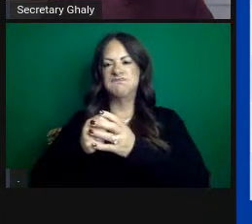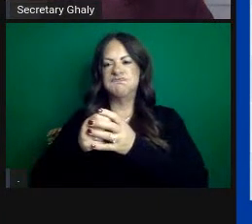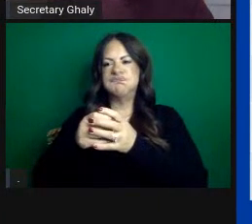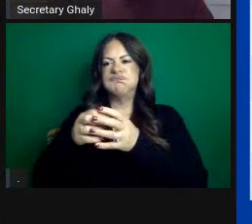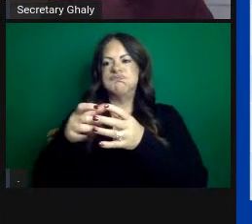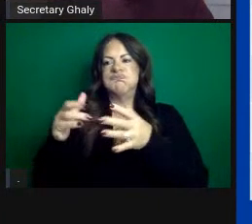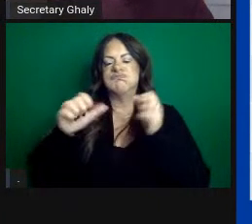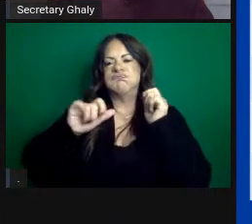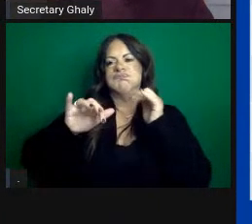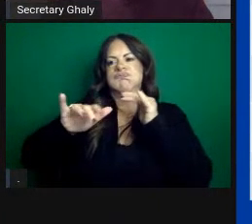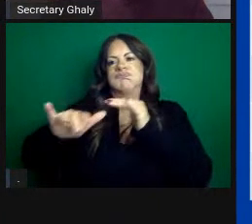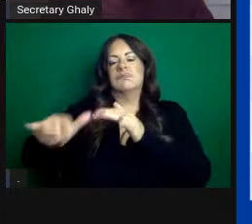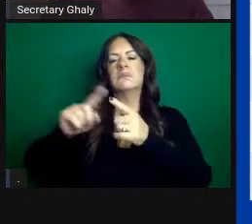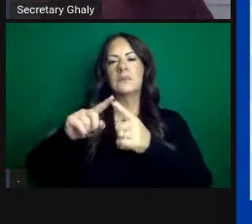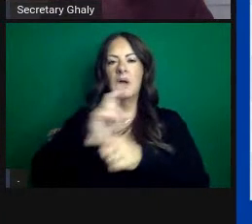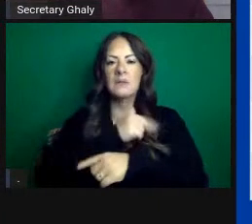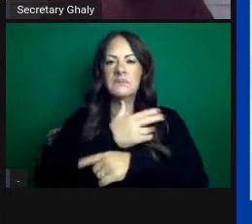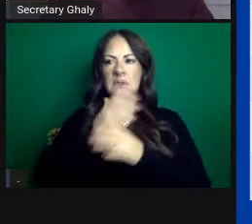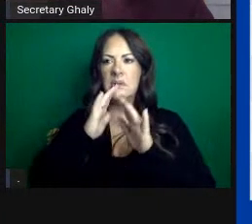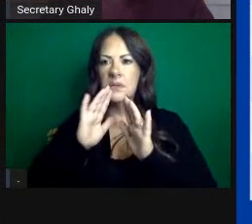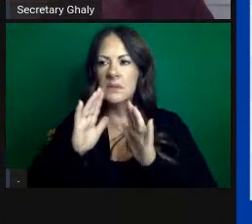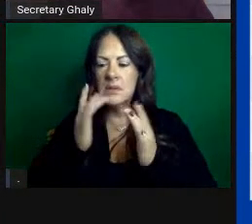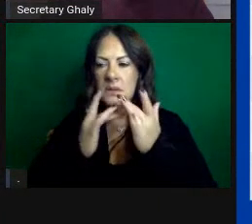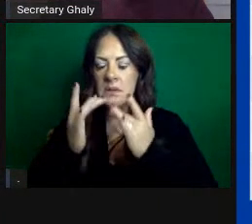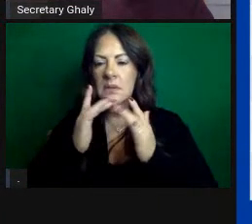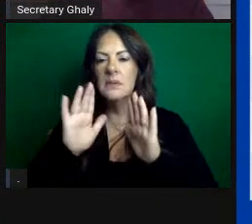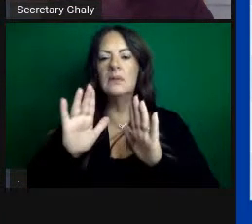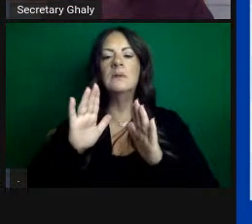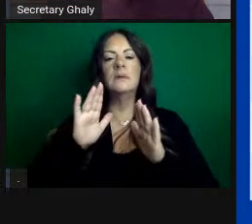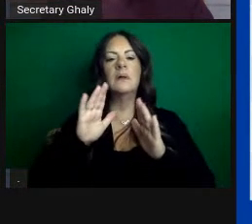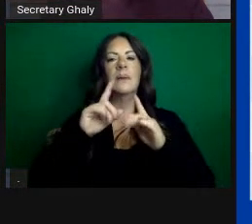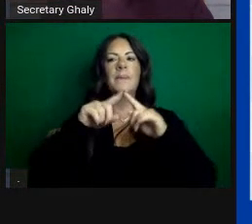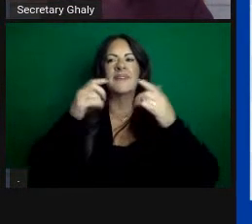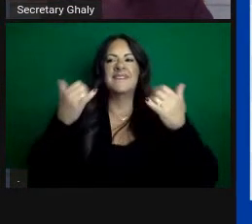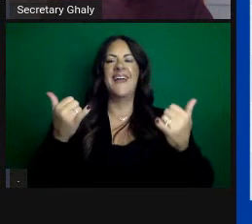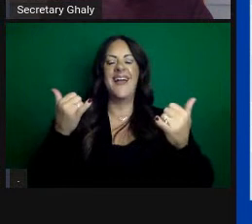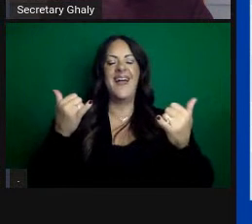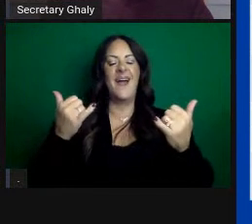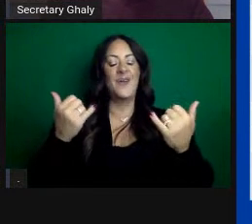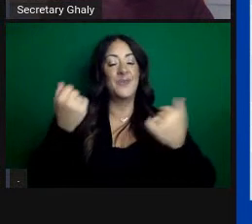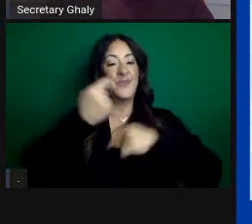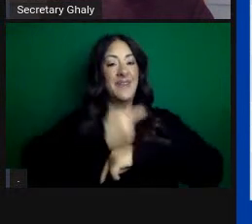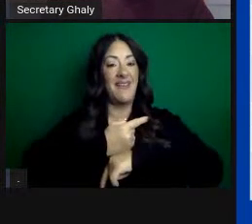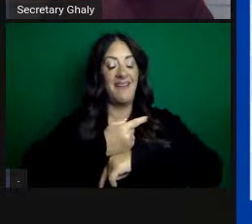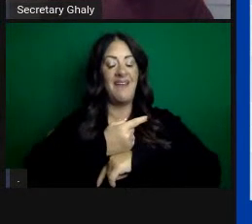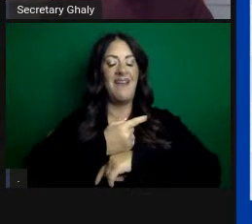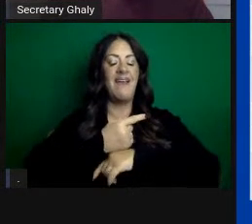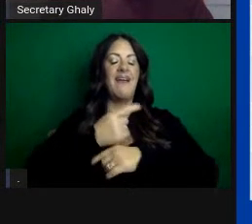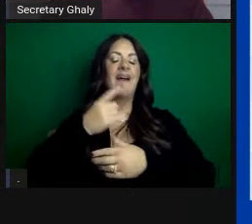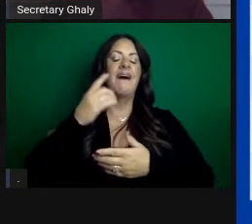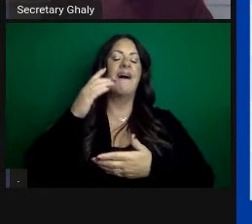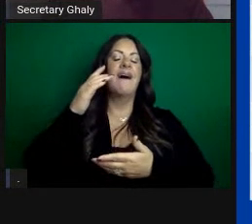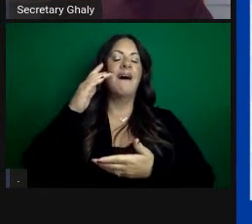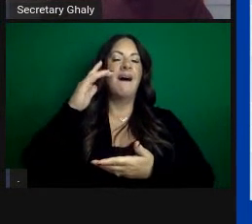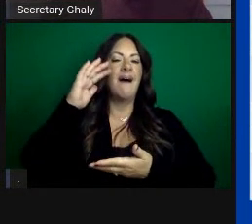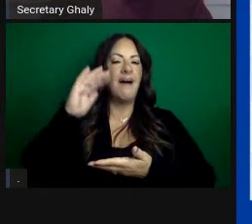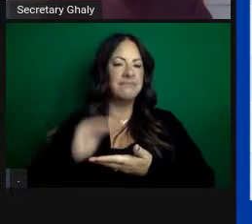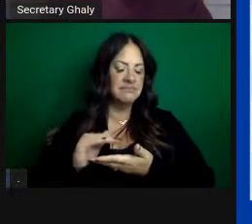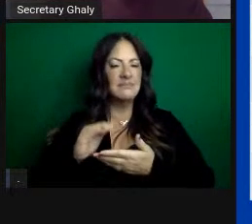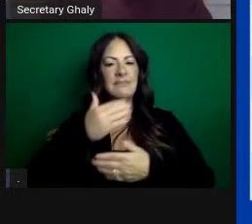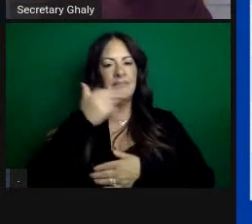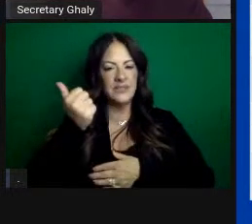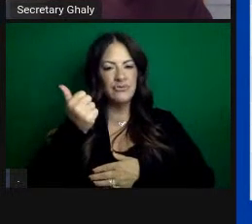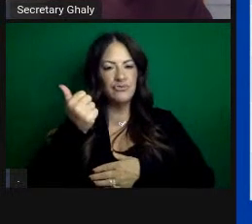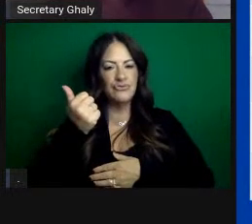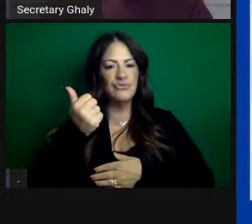We now see that we project a 43.7% ICU capacity 4 weeks out. San Joaquin